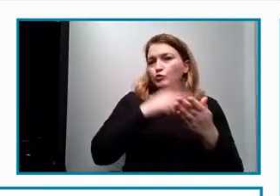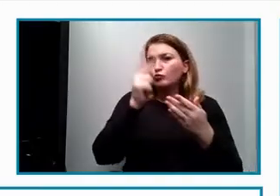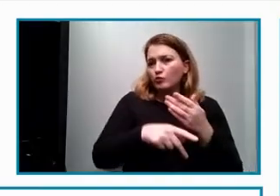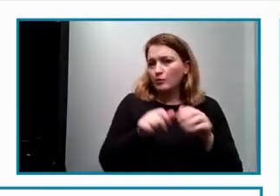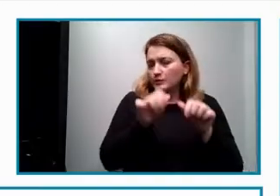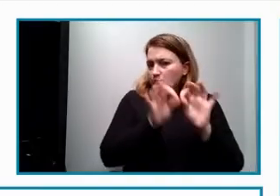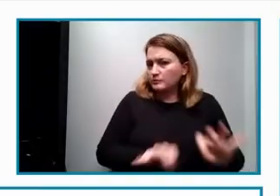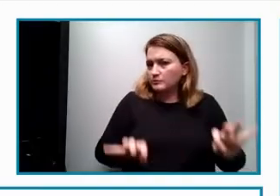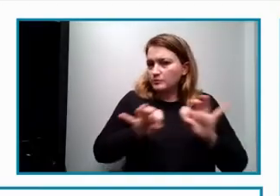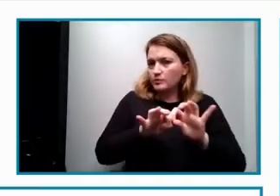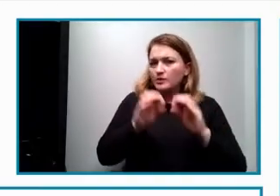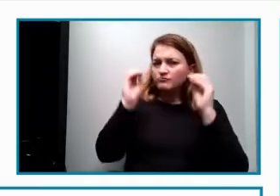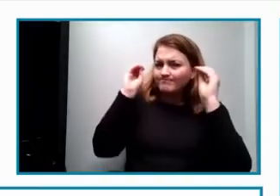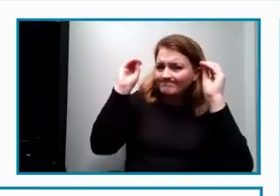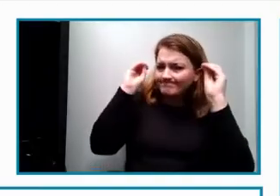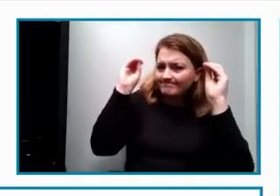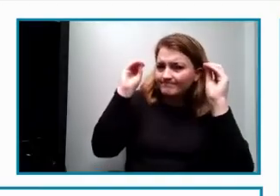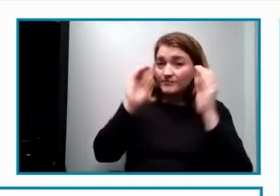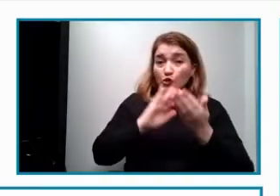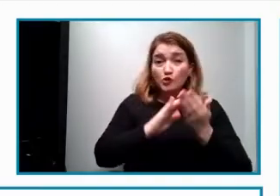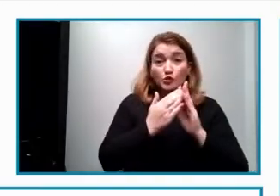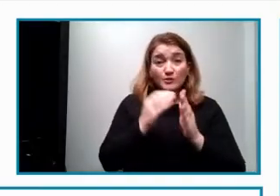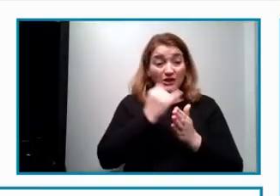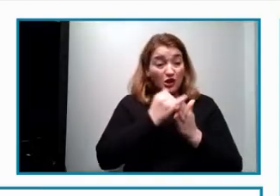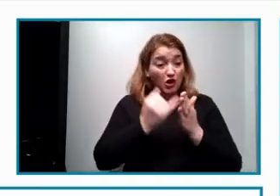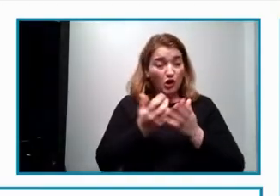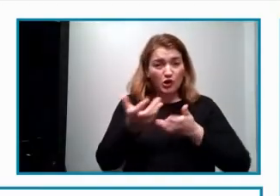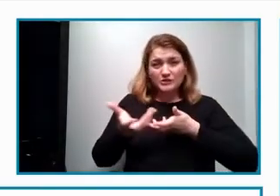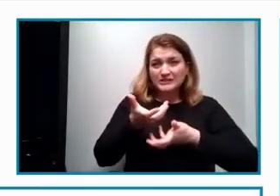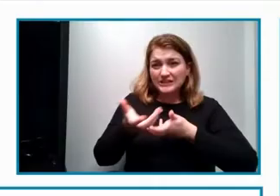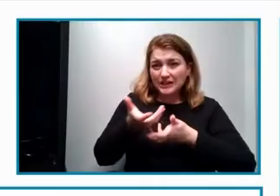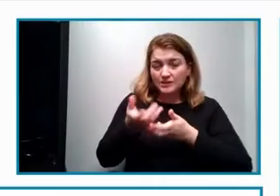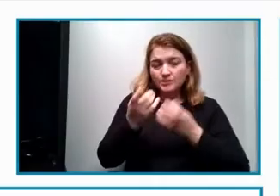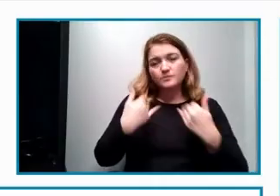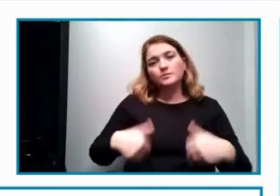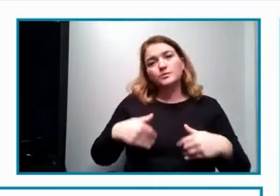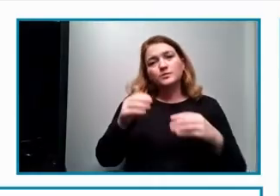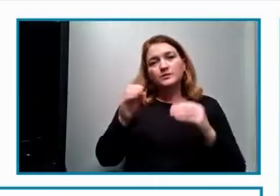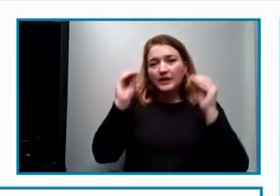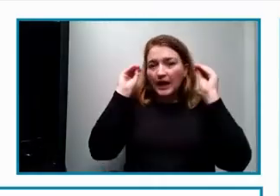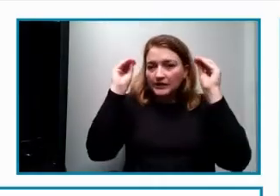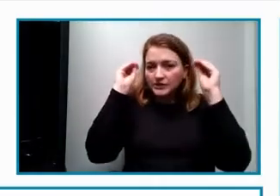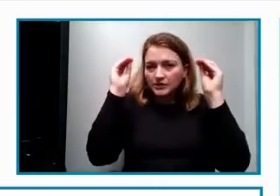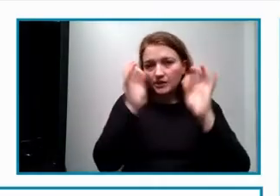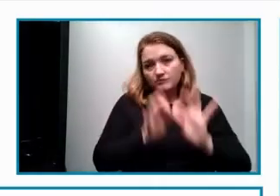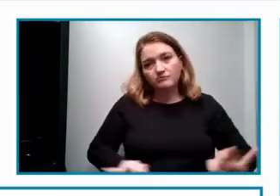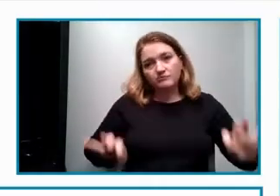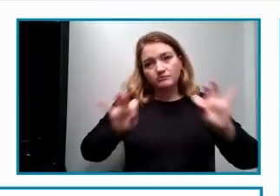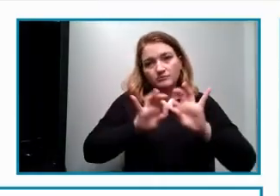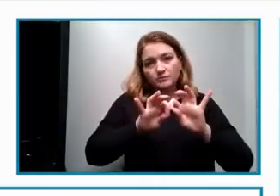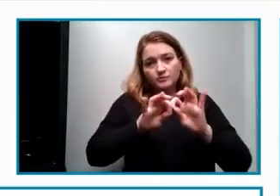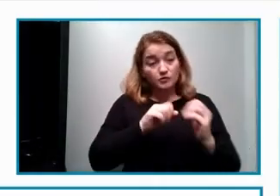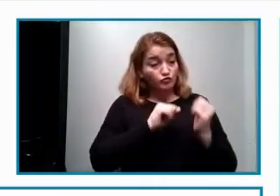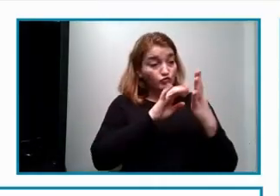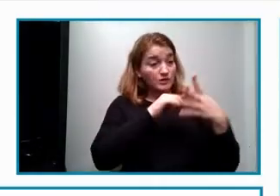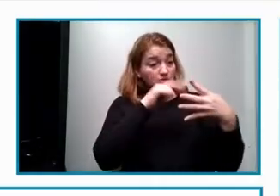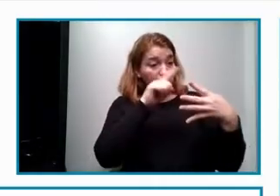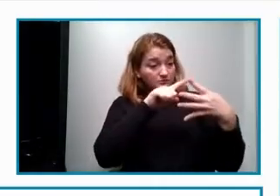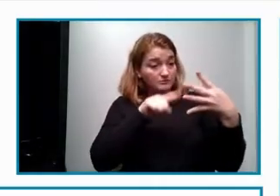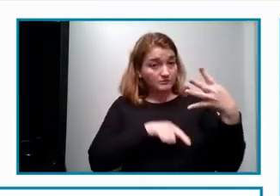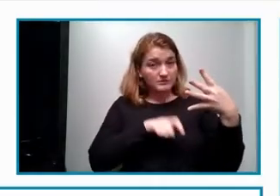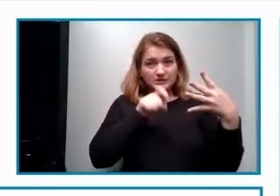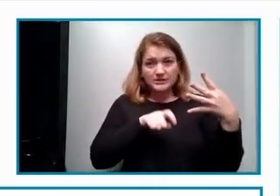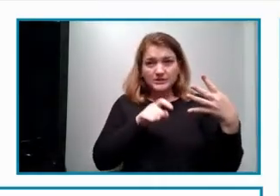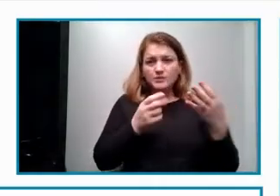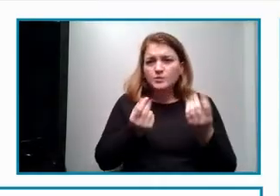partners about the value of community arts engagement. To address these needs, Creative Forces builds the capacity of